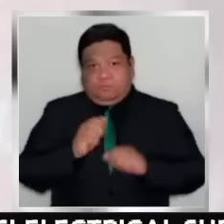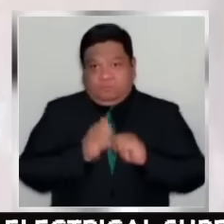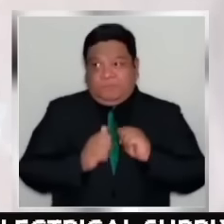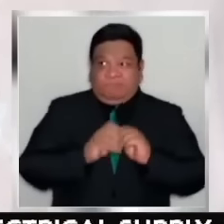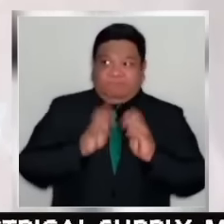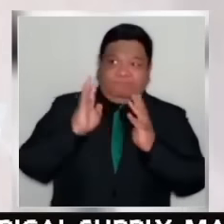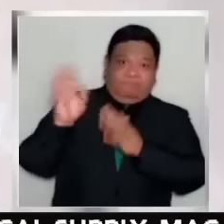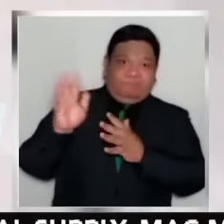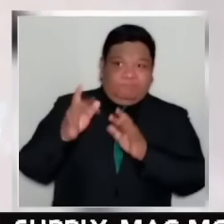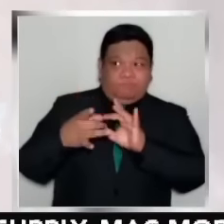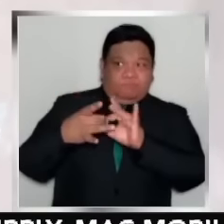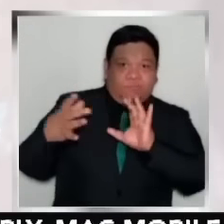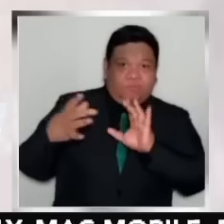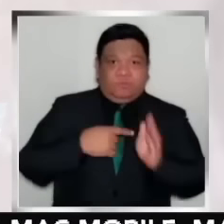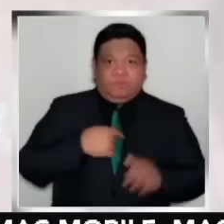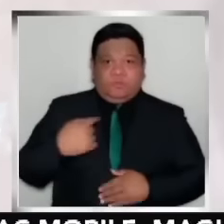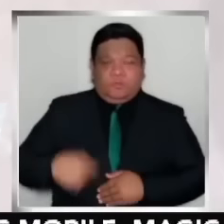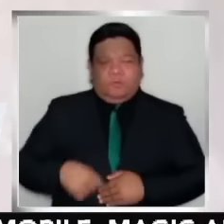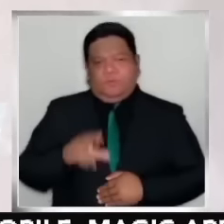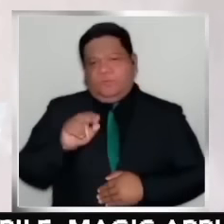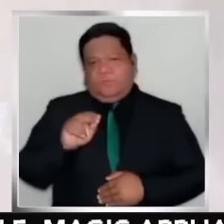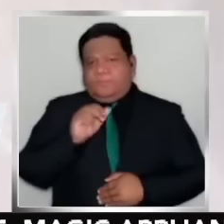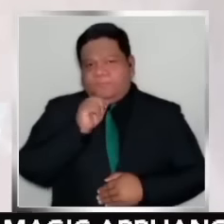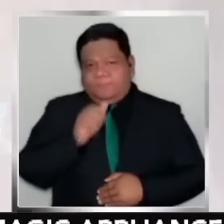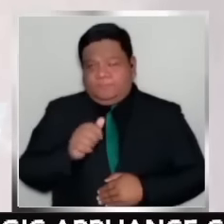is really not an option.